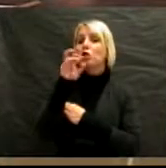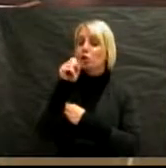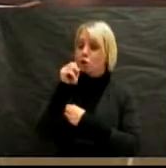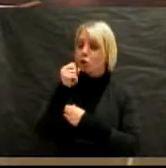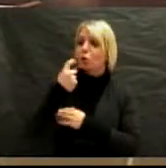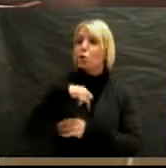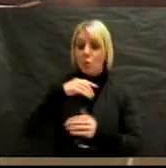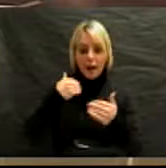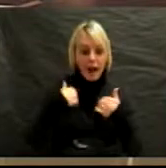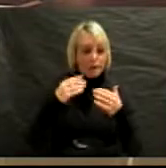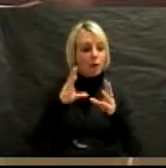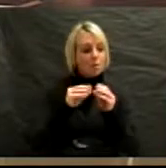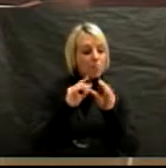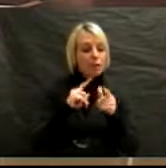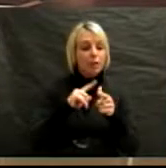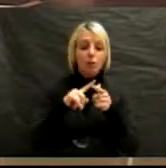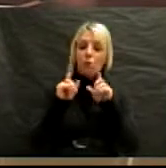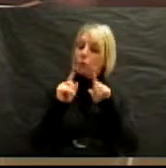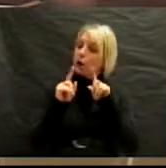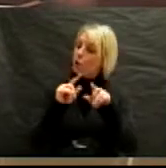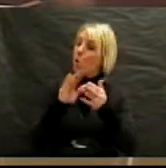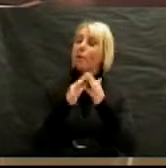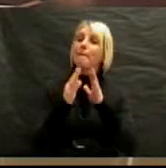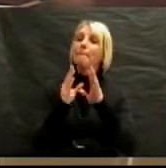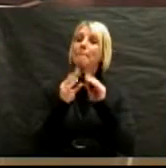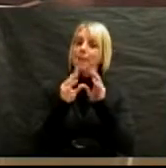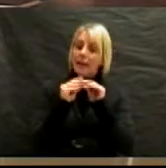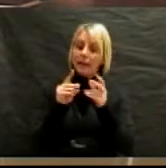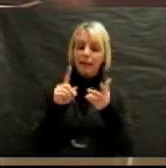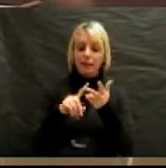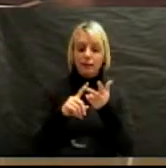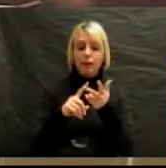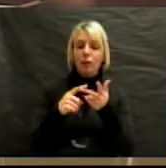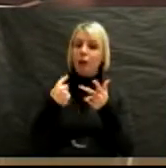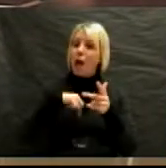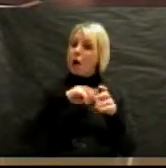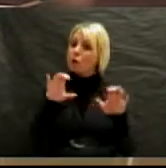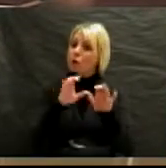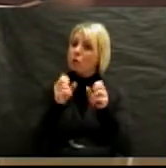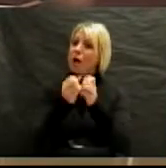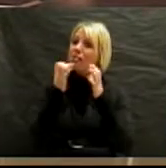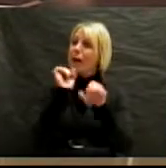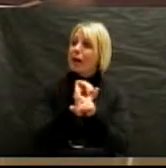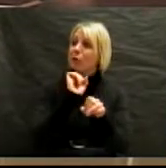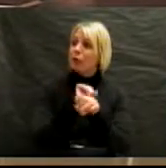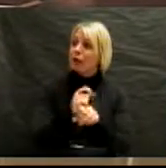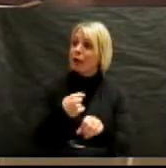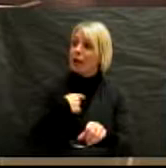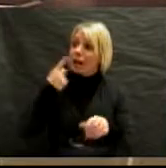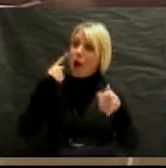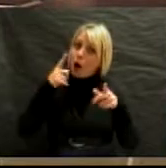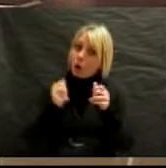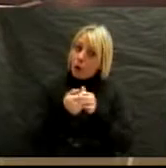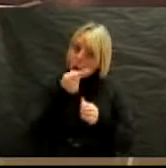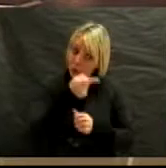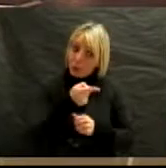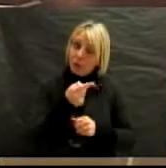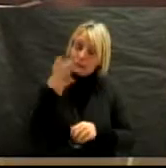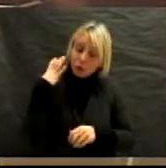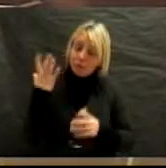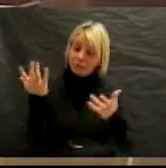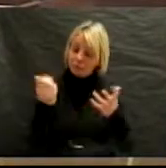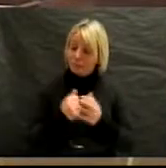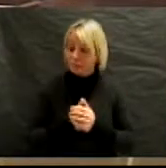work. And I agree with you on that, Mr. Chair. I will make one statement because I